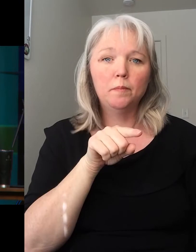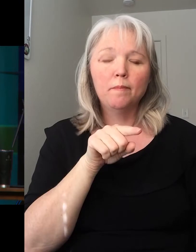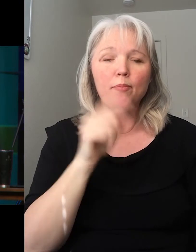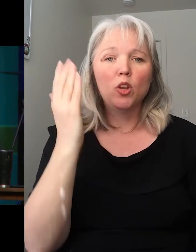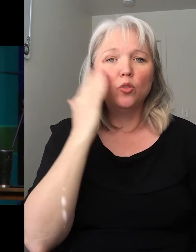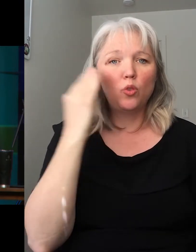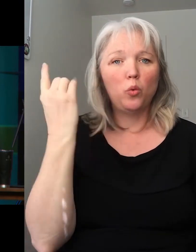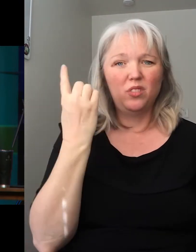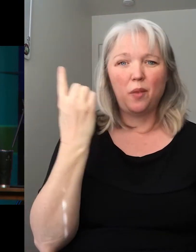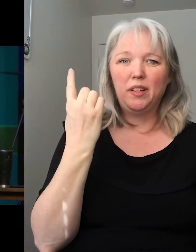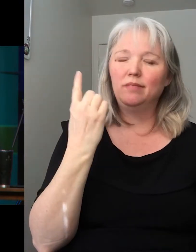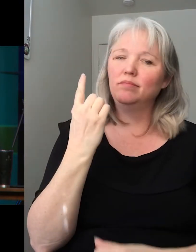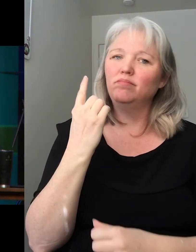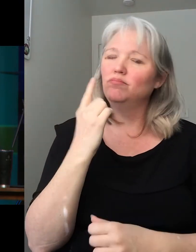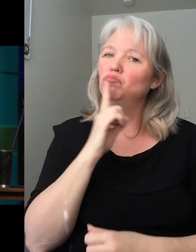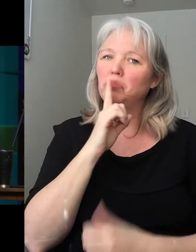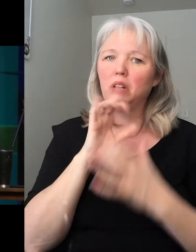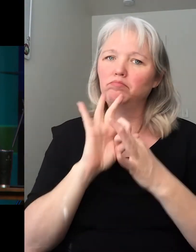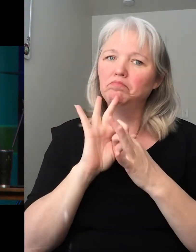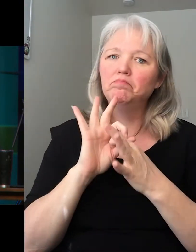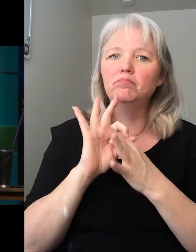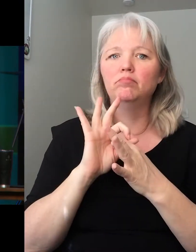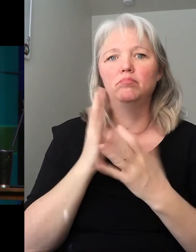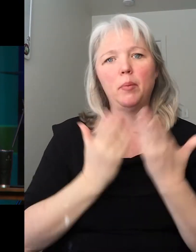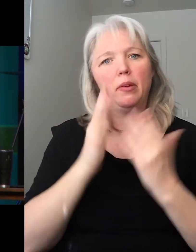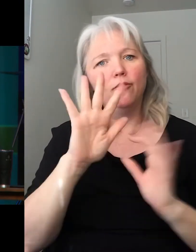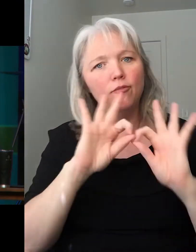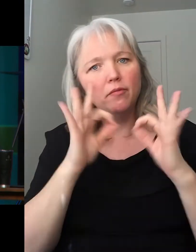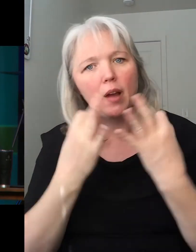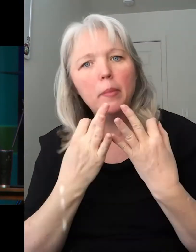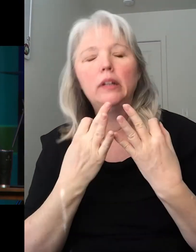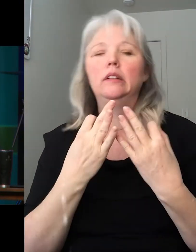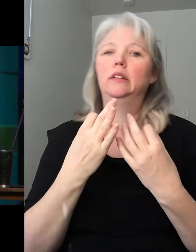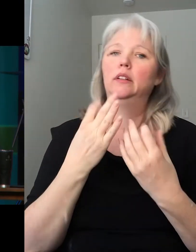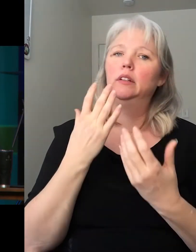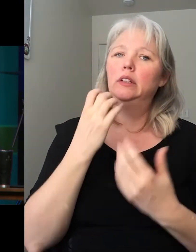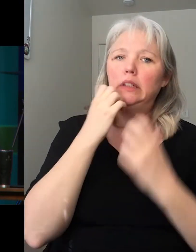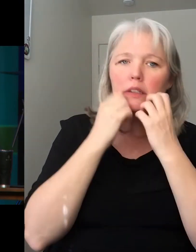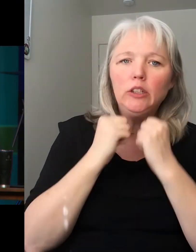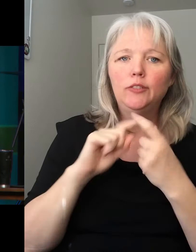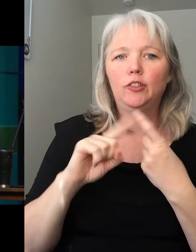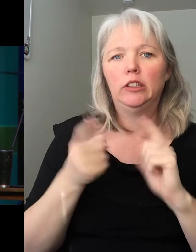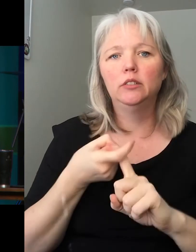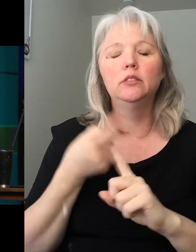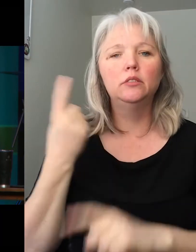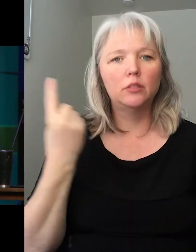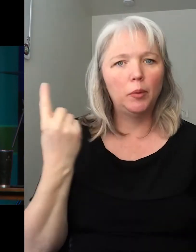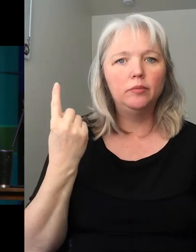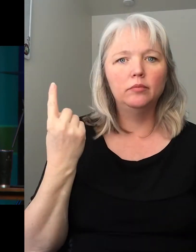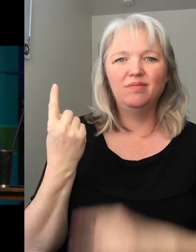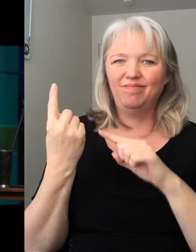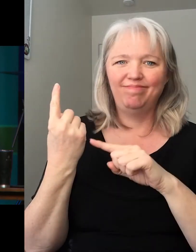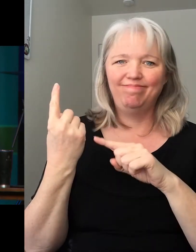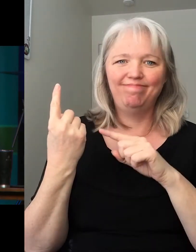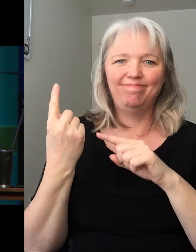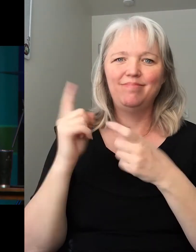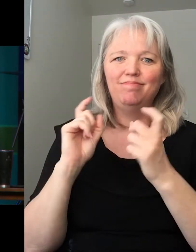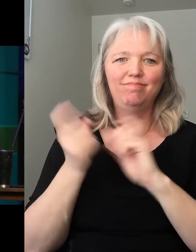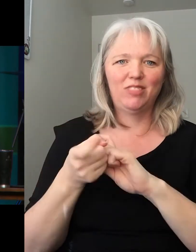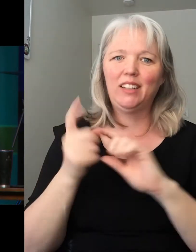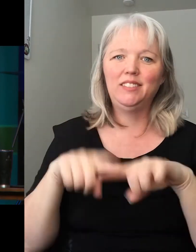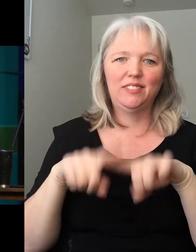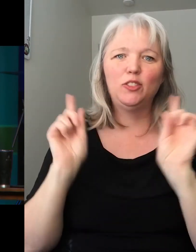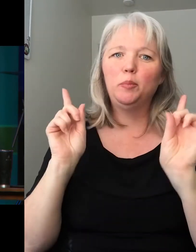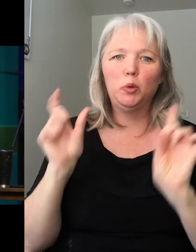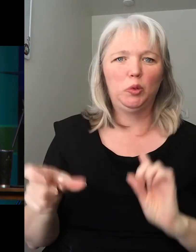there know someone intimately, know someone that's in your family, know someone that's been a dear friend, and they're just not who they